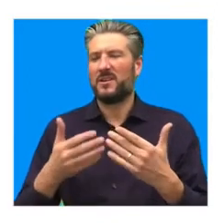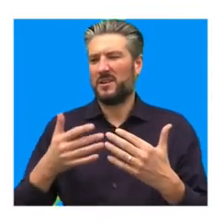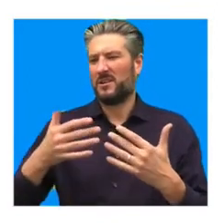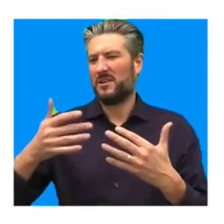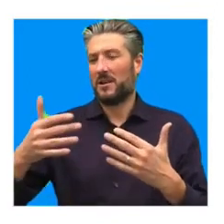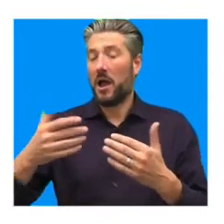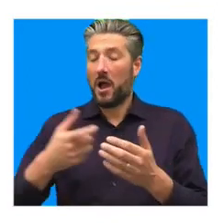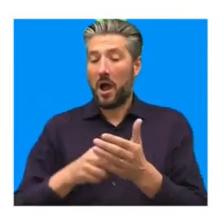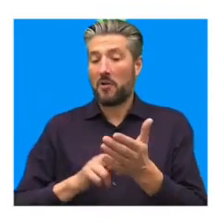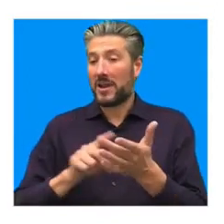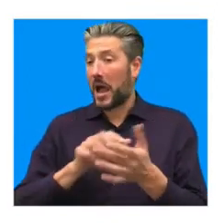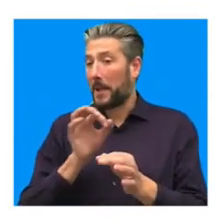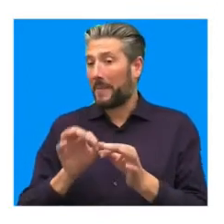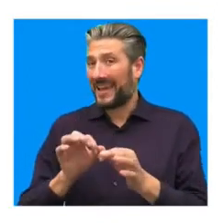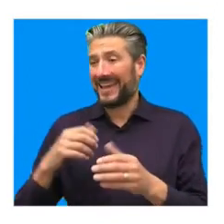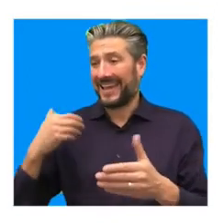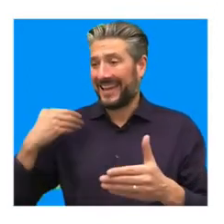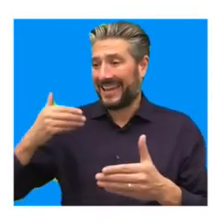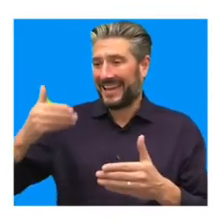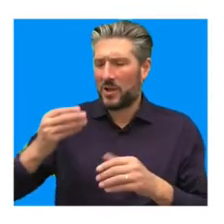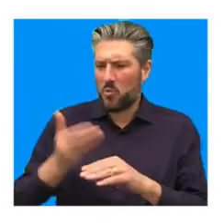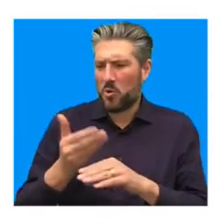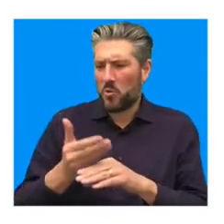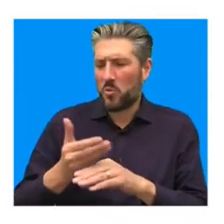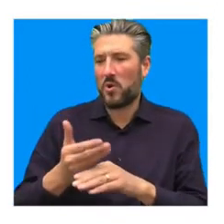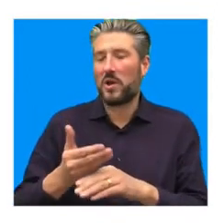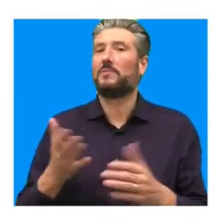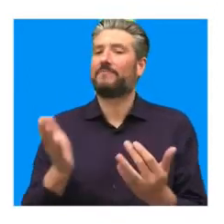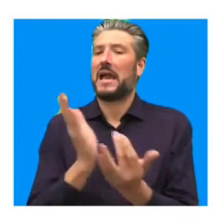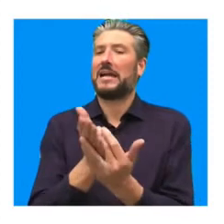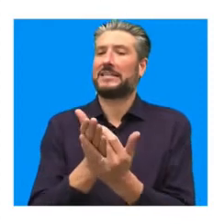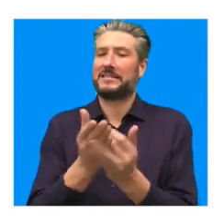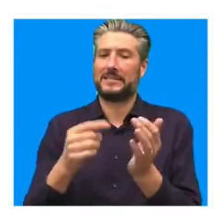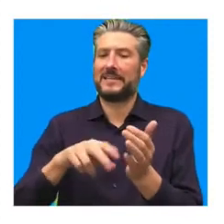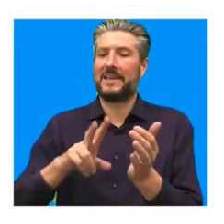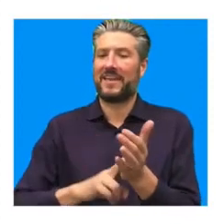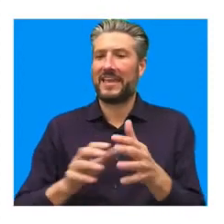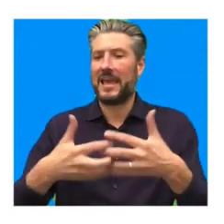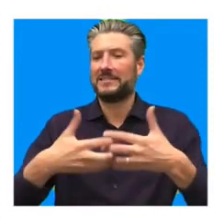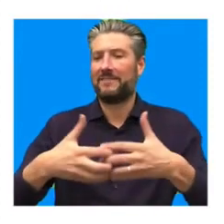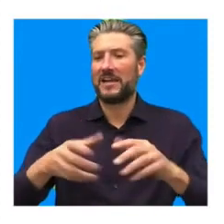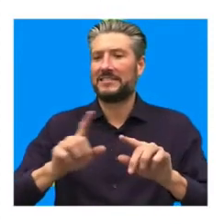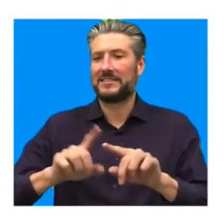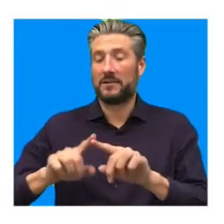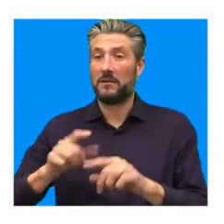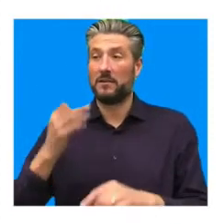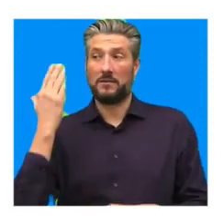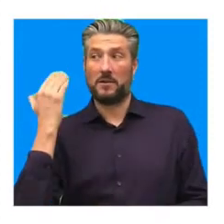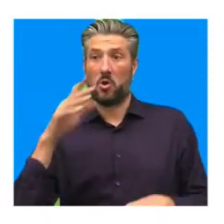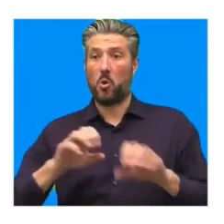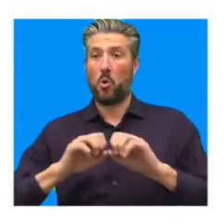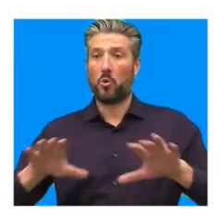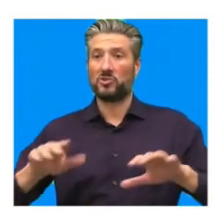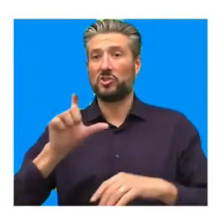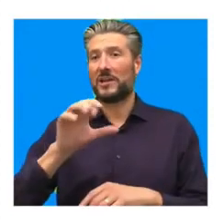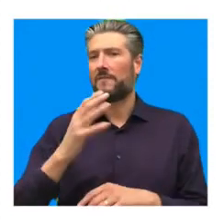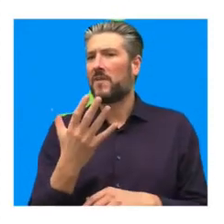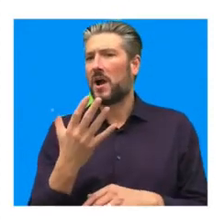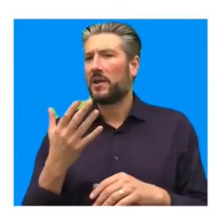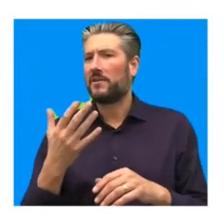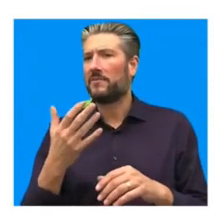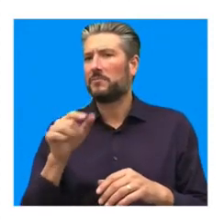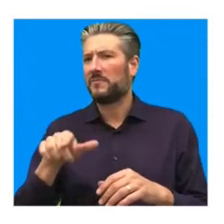number of years, and that's the accessible TV devices. So this year we saw the launch of Channel 555, the home of accessible